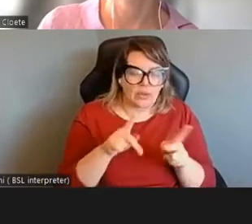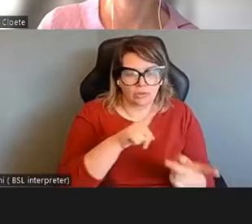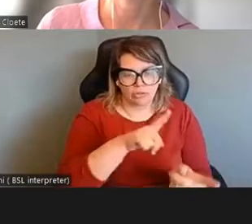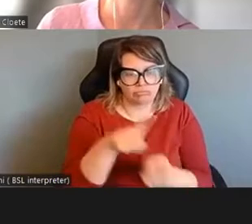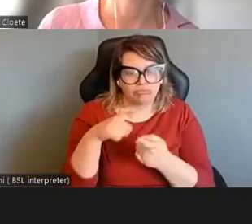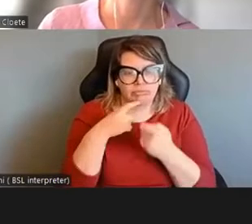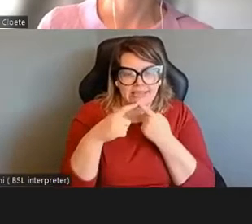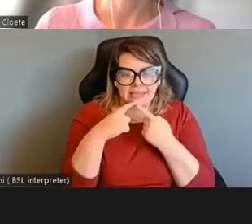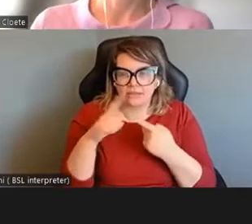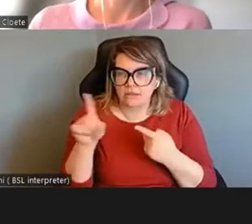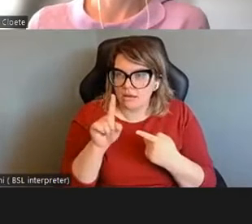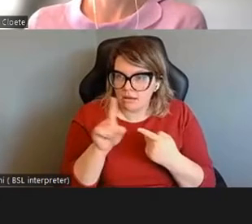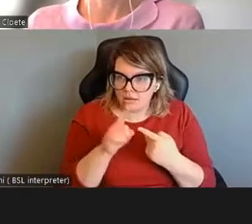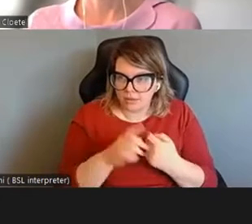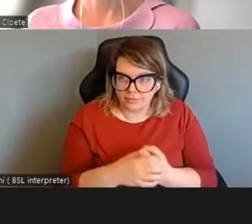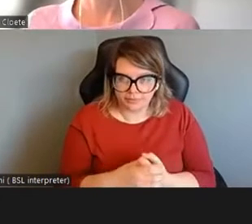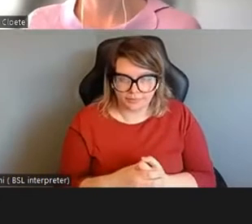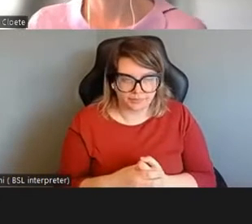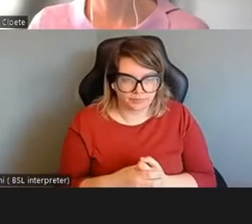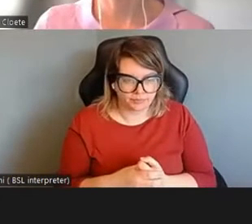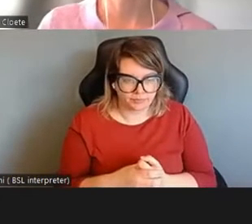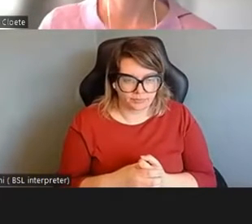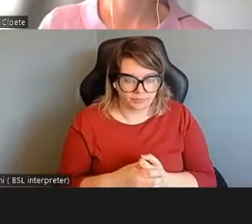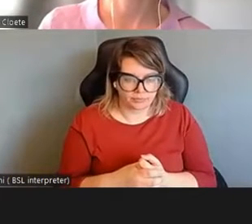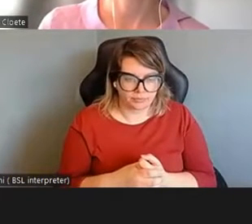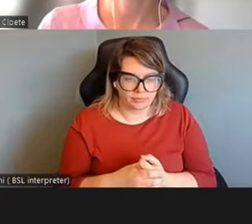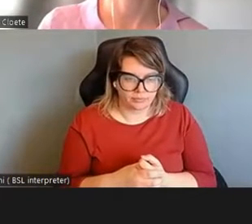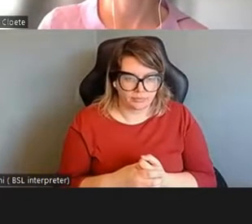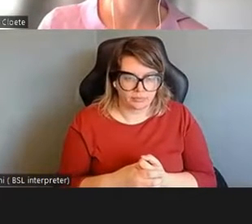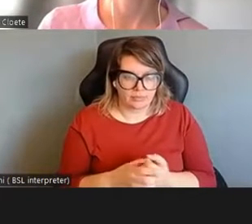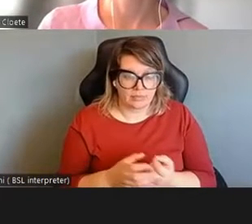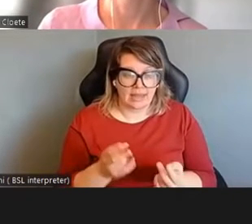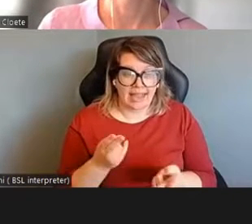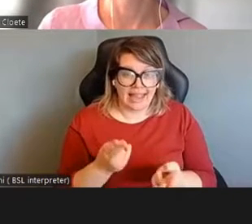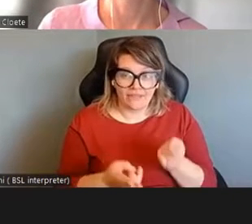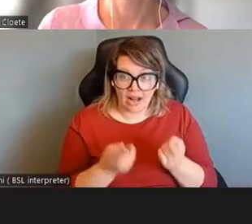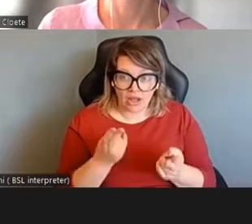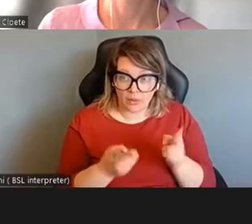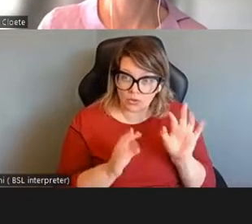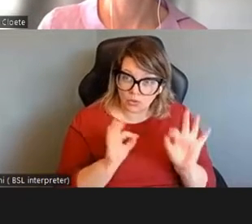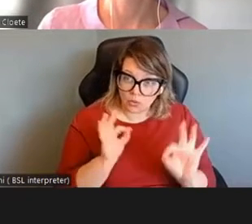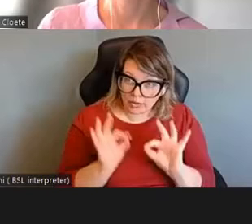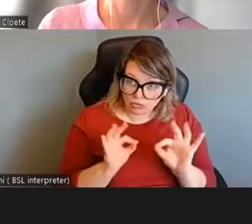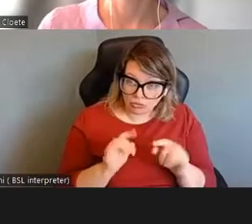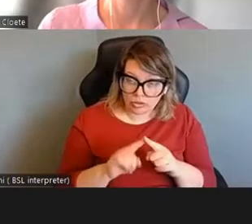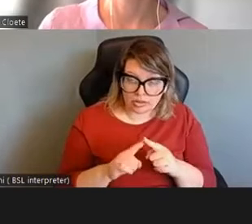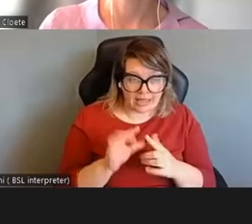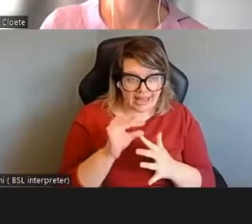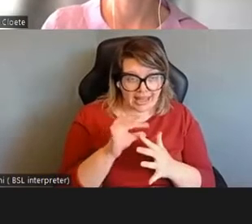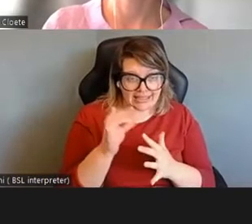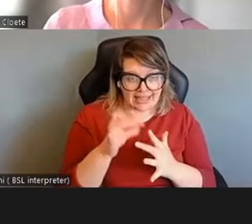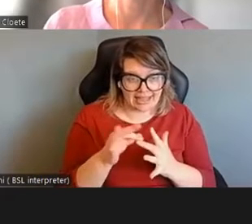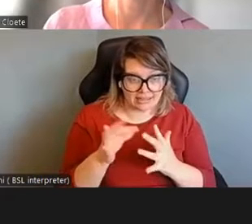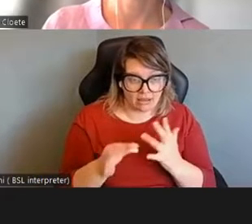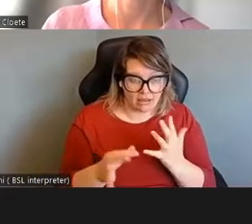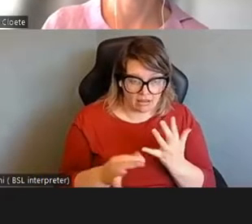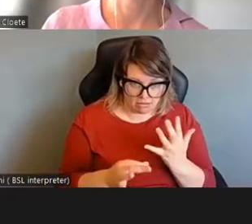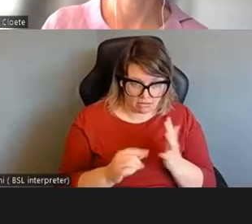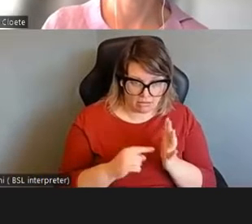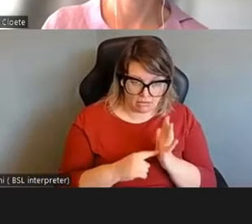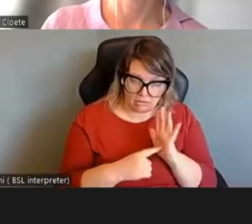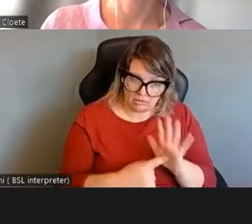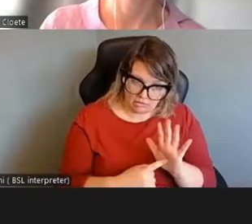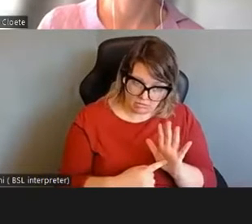this. So their evaluation questions and also indicators urge them towards needing